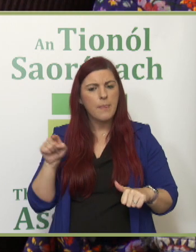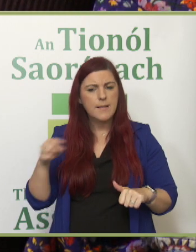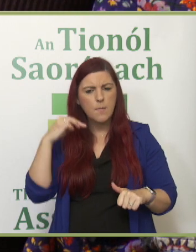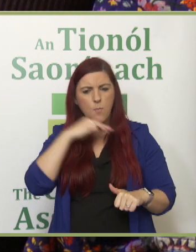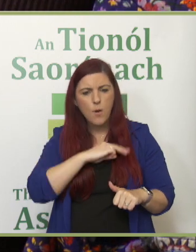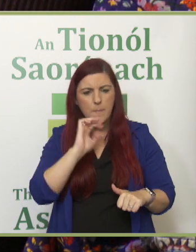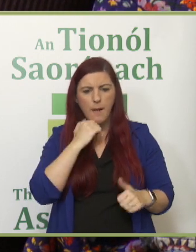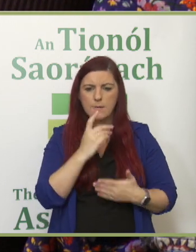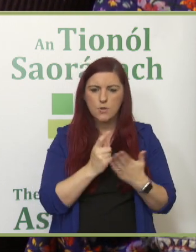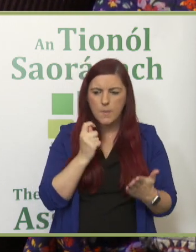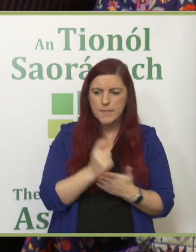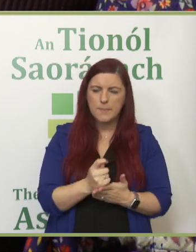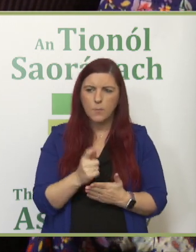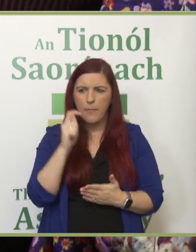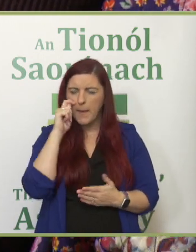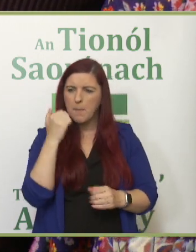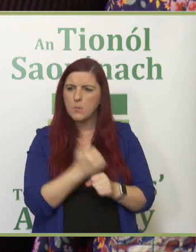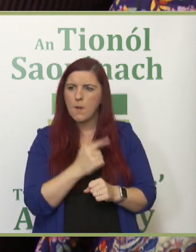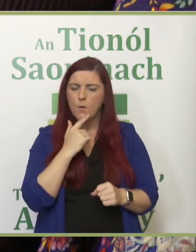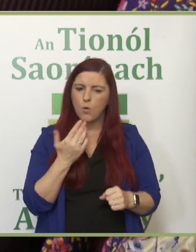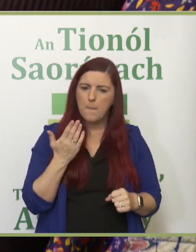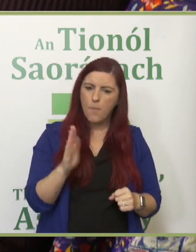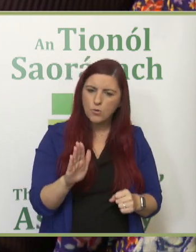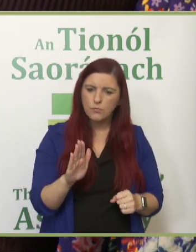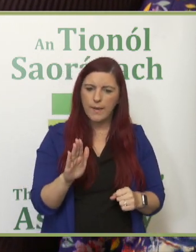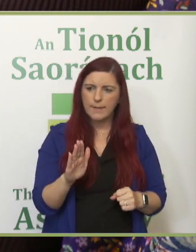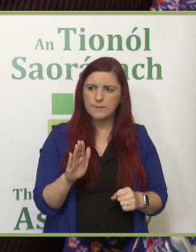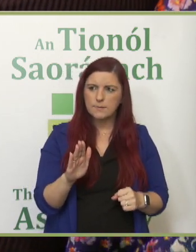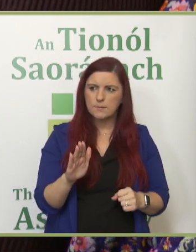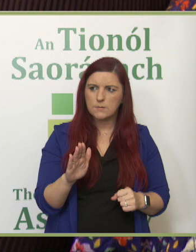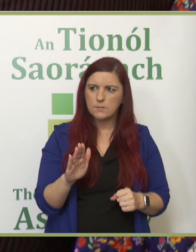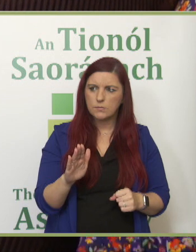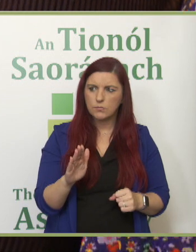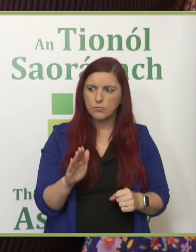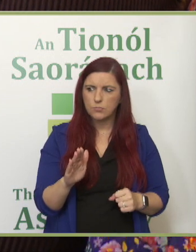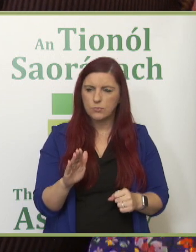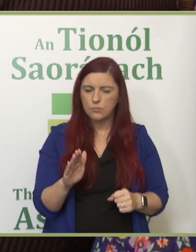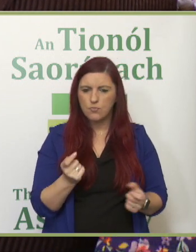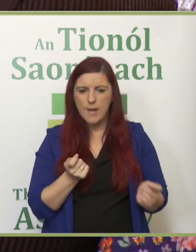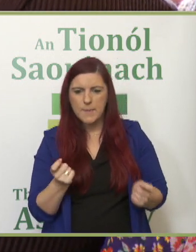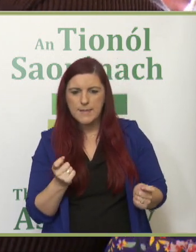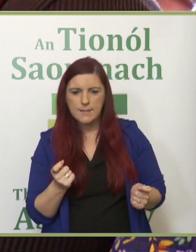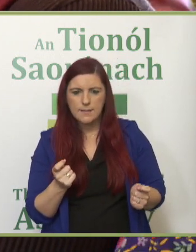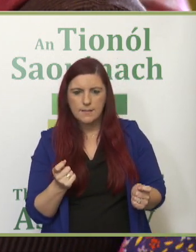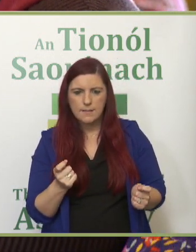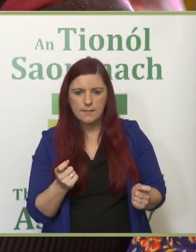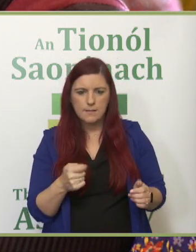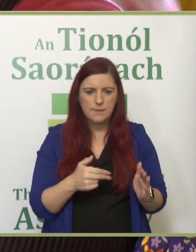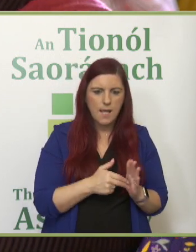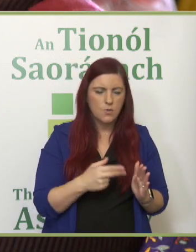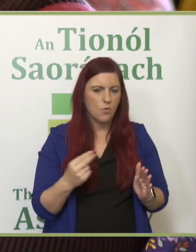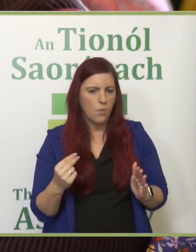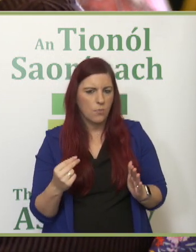discuss whether there should be compulsory work as a matter of treatment, imposable work